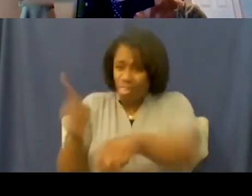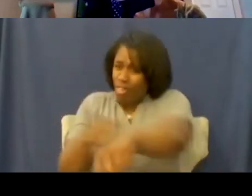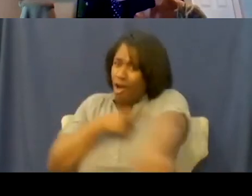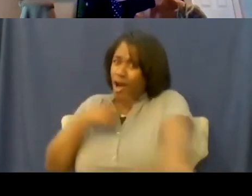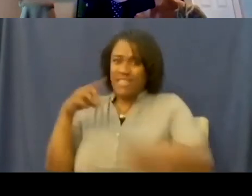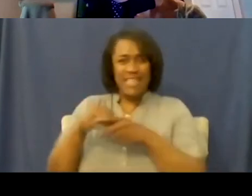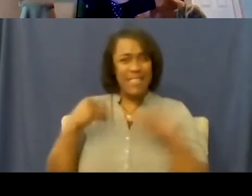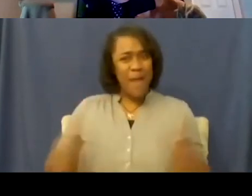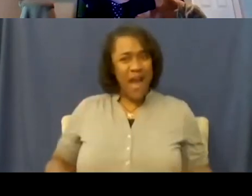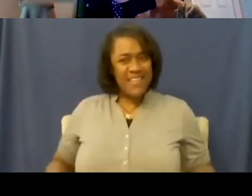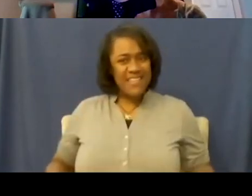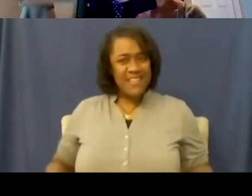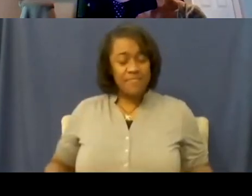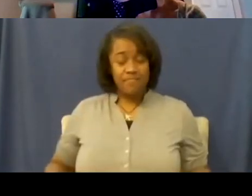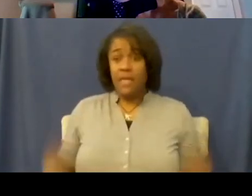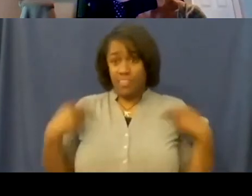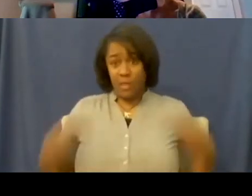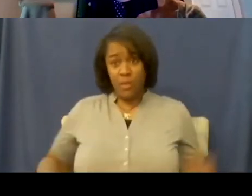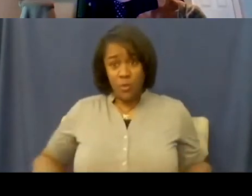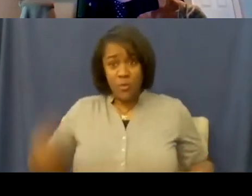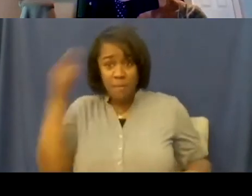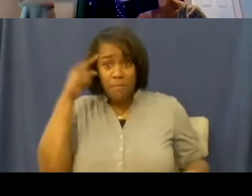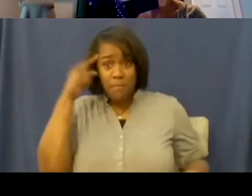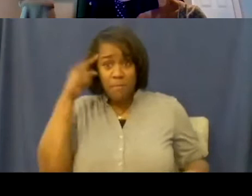And the human brain has more than